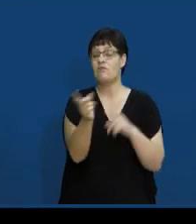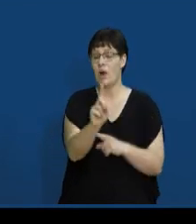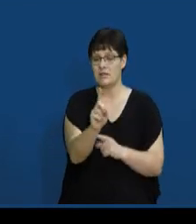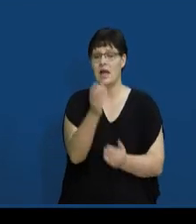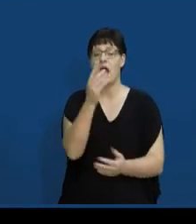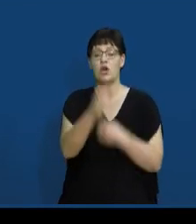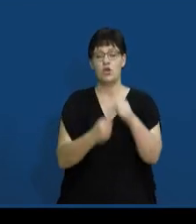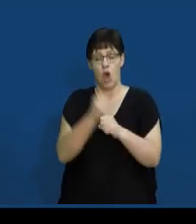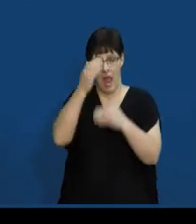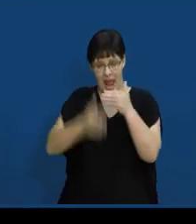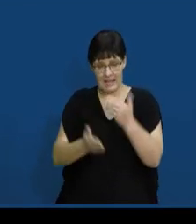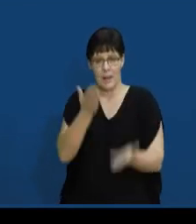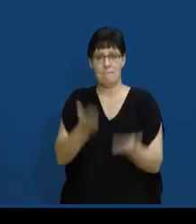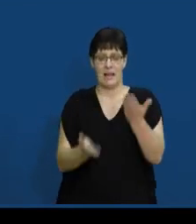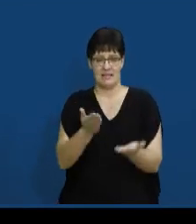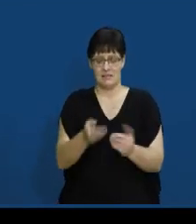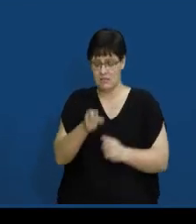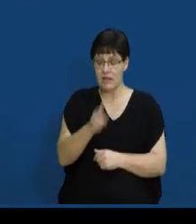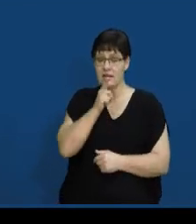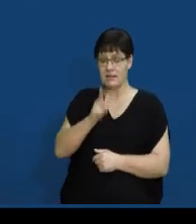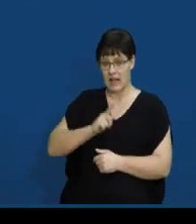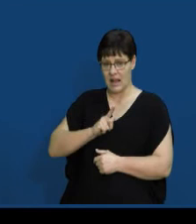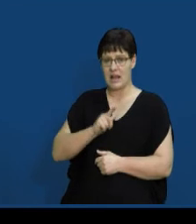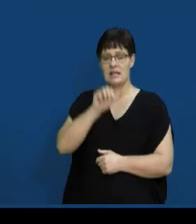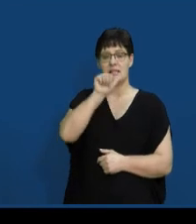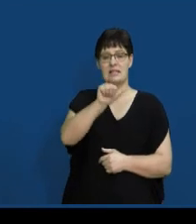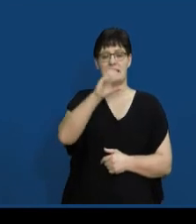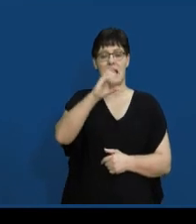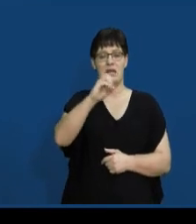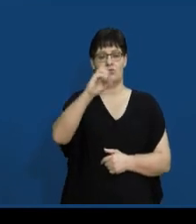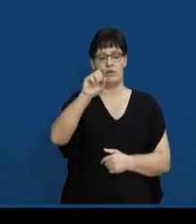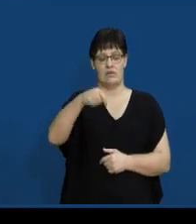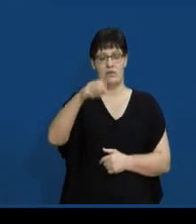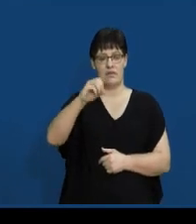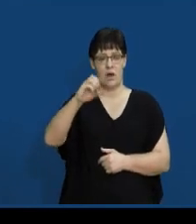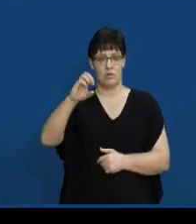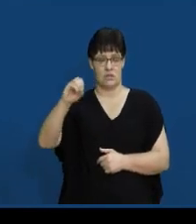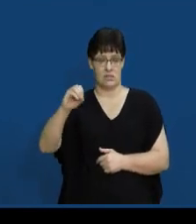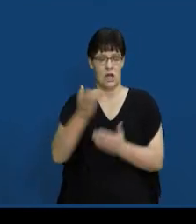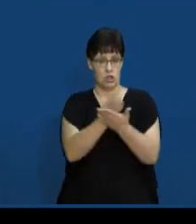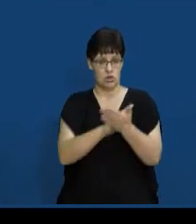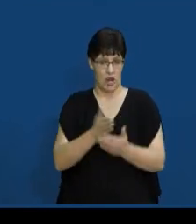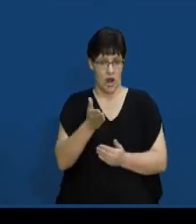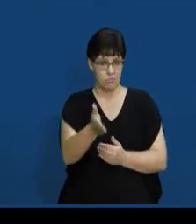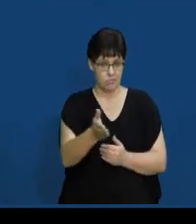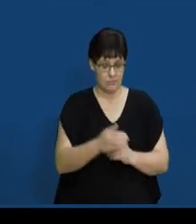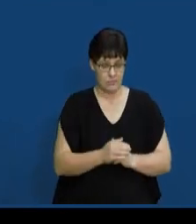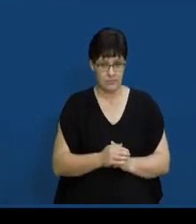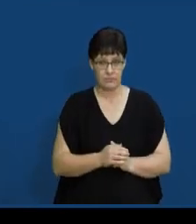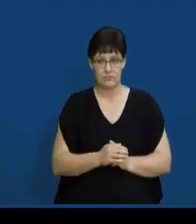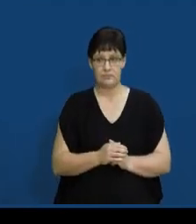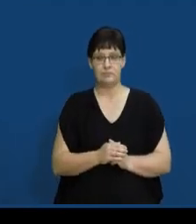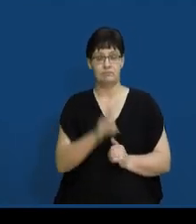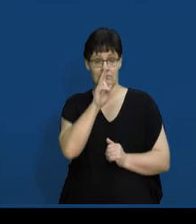end of the year, telling you that there are 600,000 shares in issue, as you can see here,